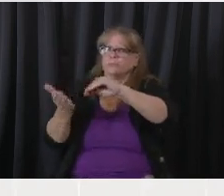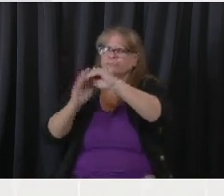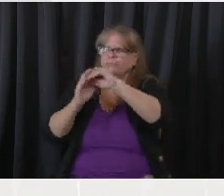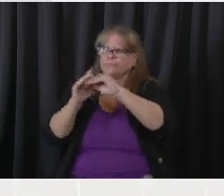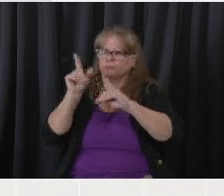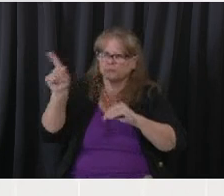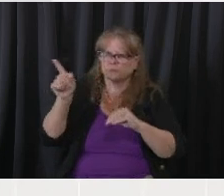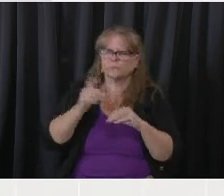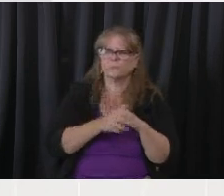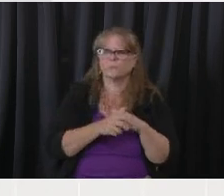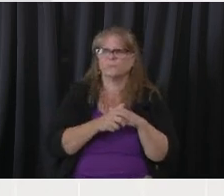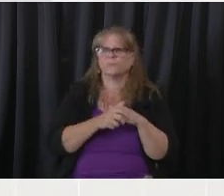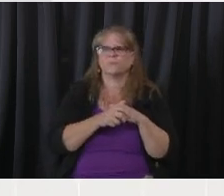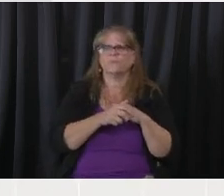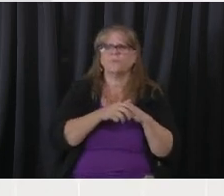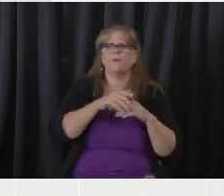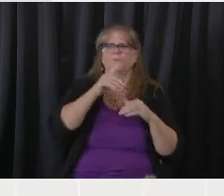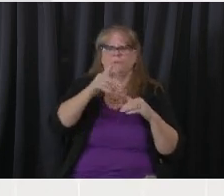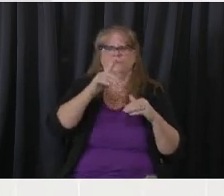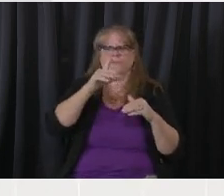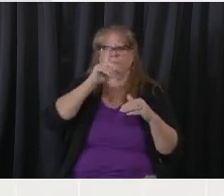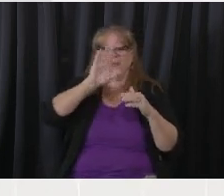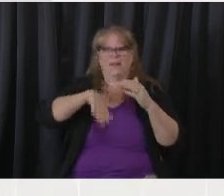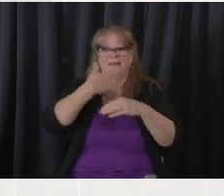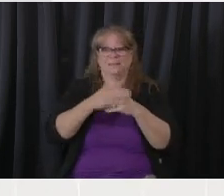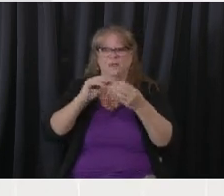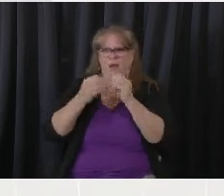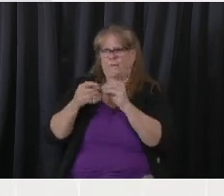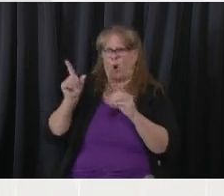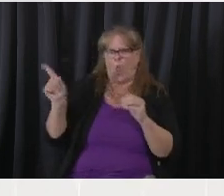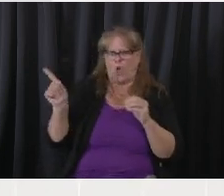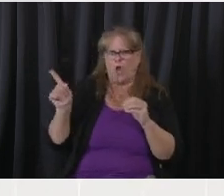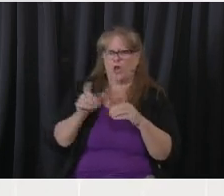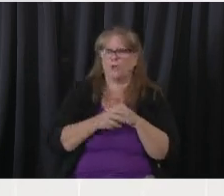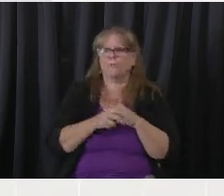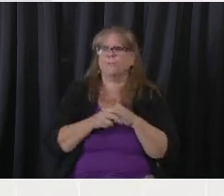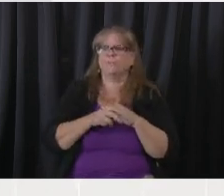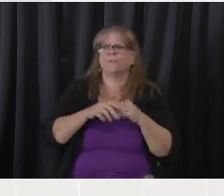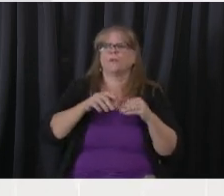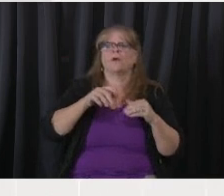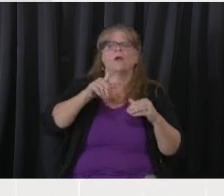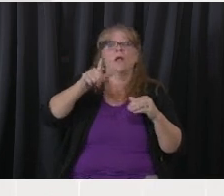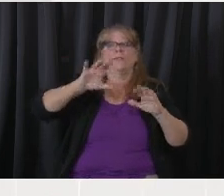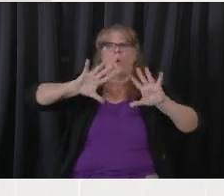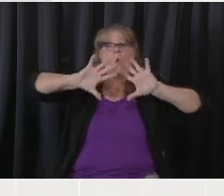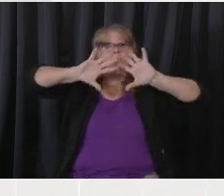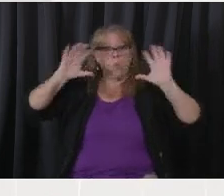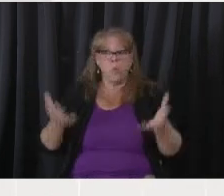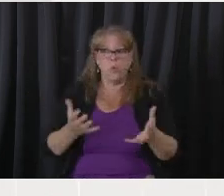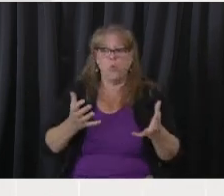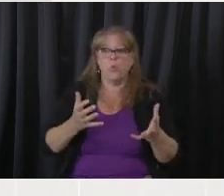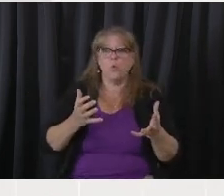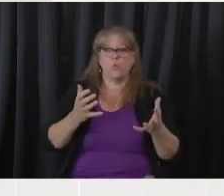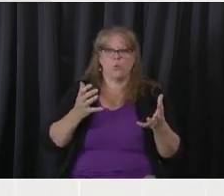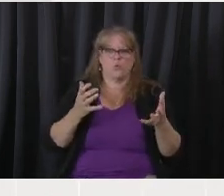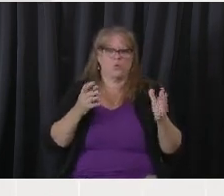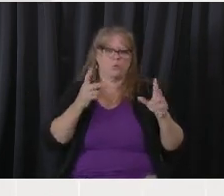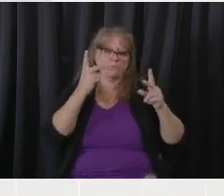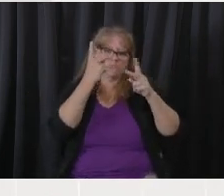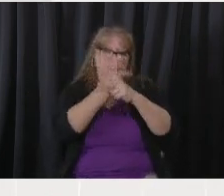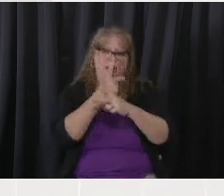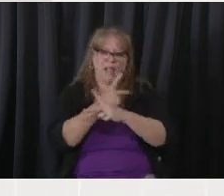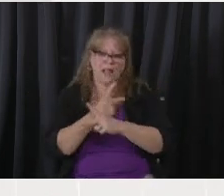you both the scope or size of overall estimated outbreaks we've had in the state or increases in